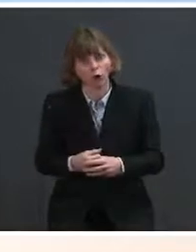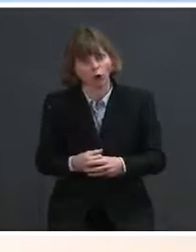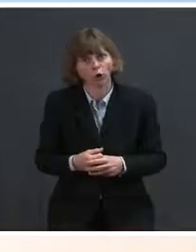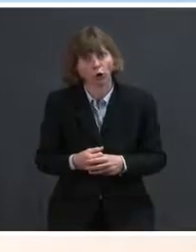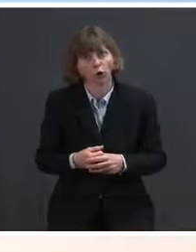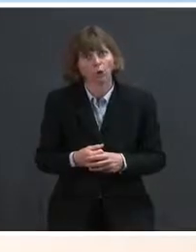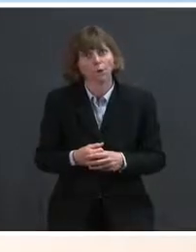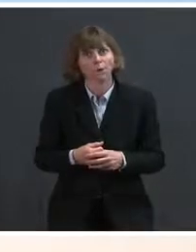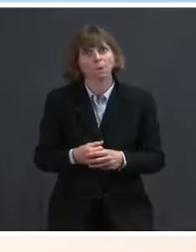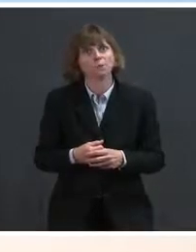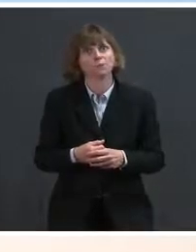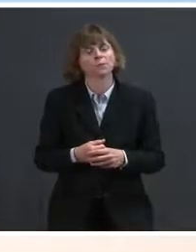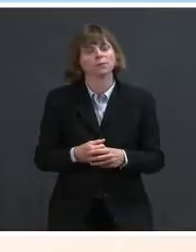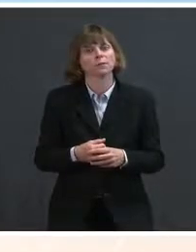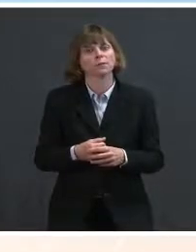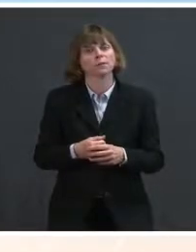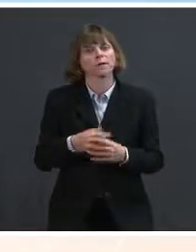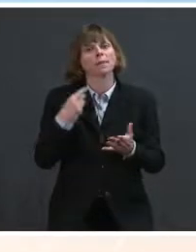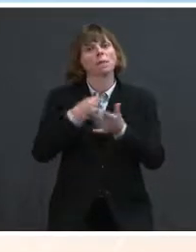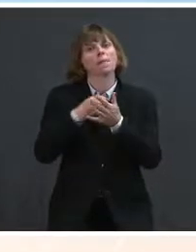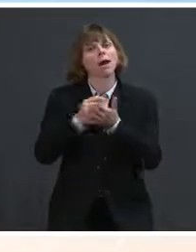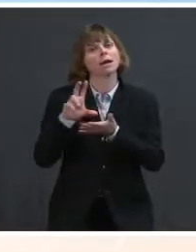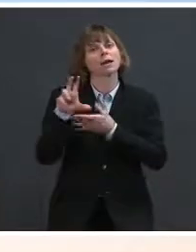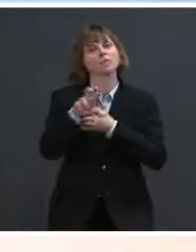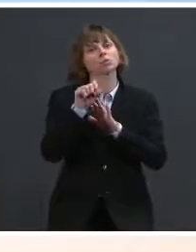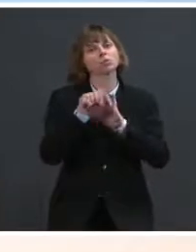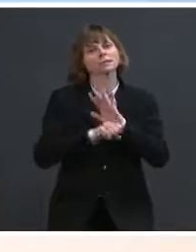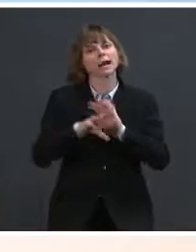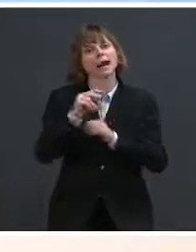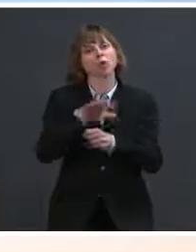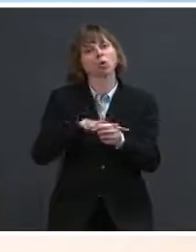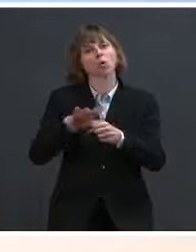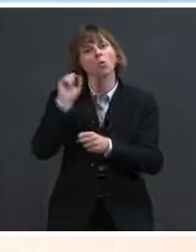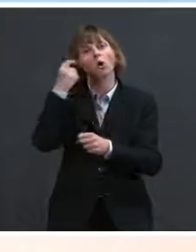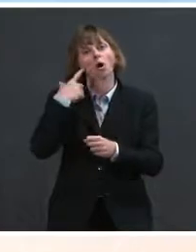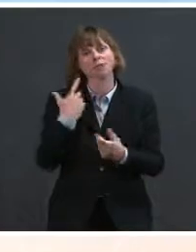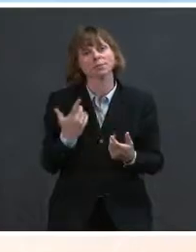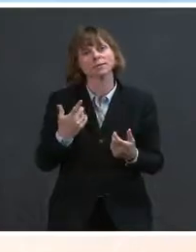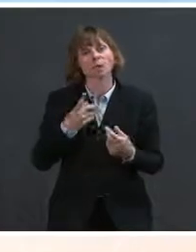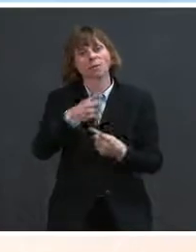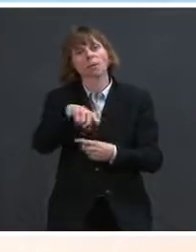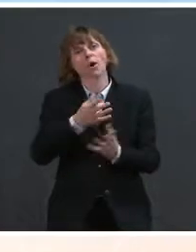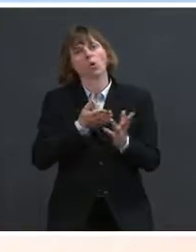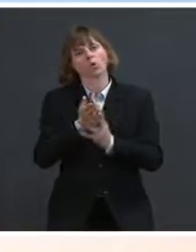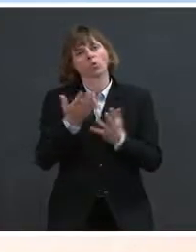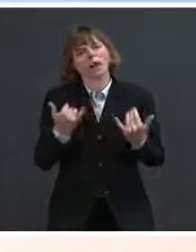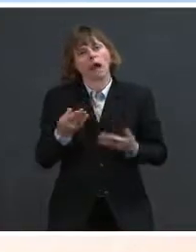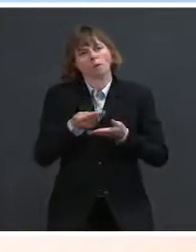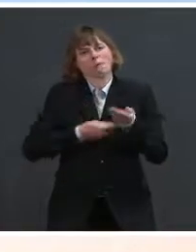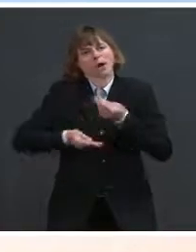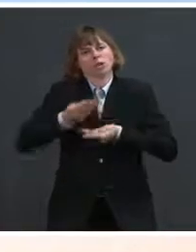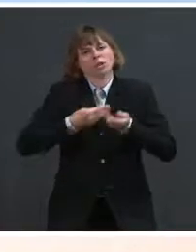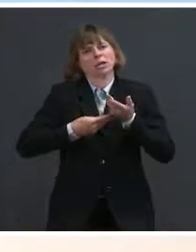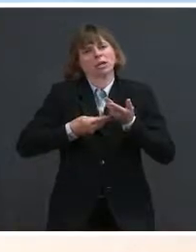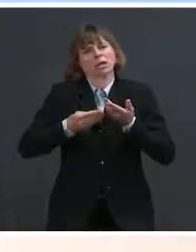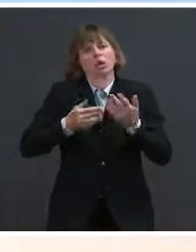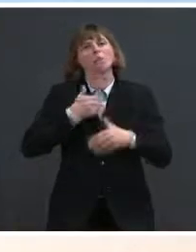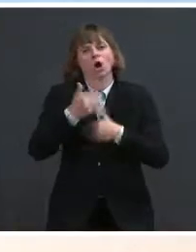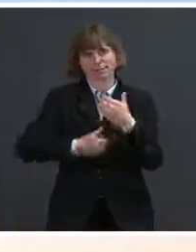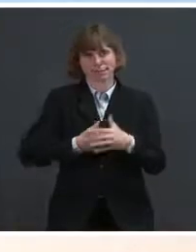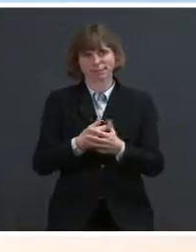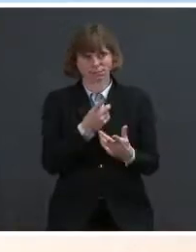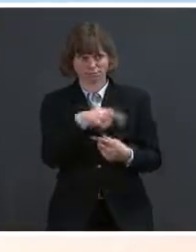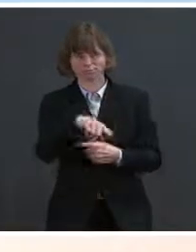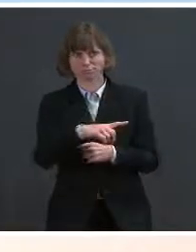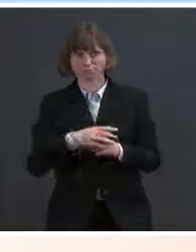state and local governments. State and local governments right now are going through their budgeting processes. When might they be, has the White